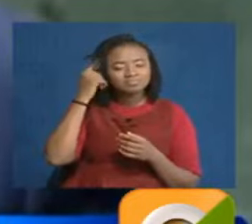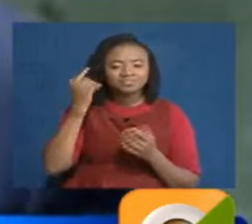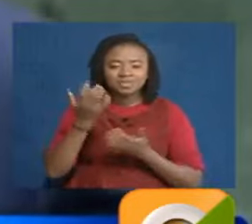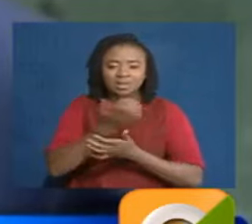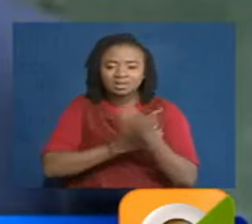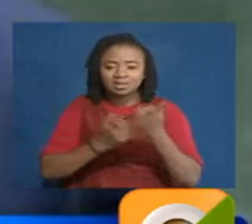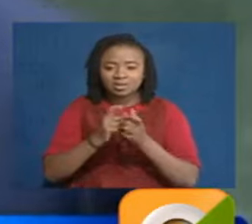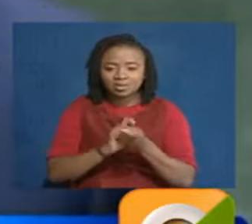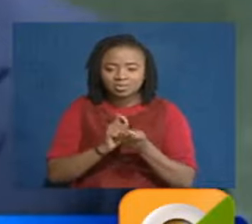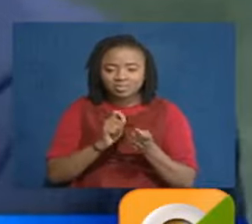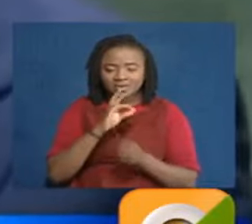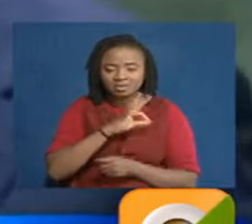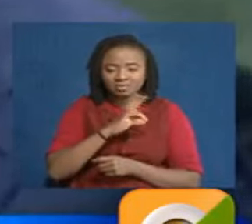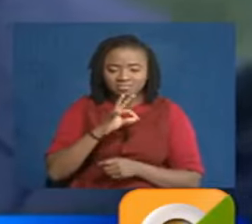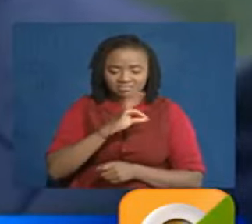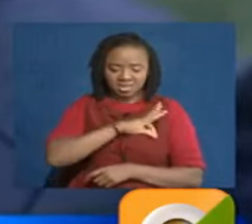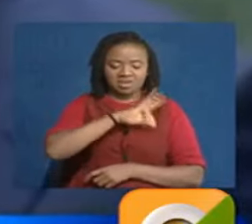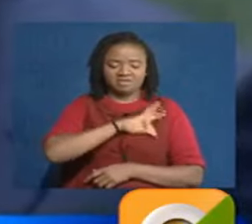returns over people?